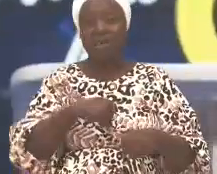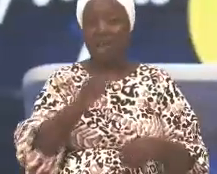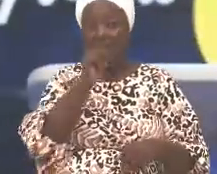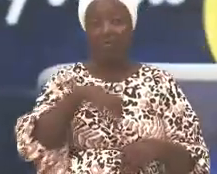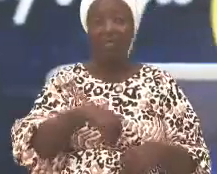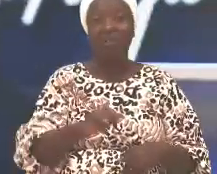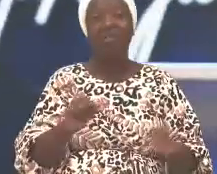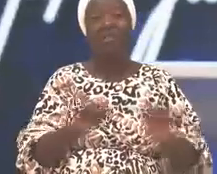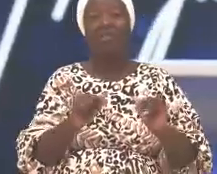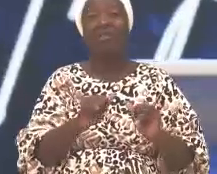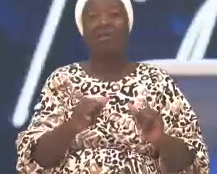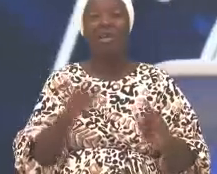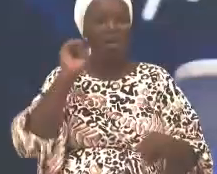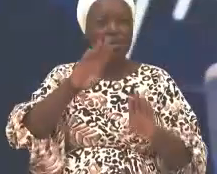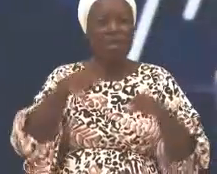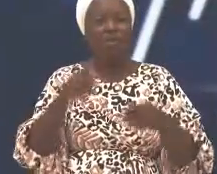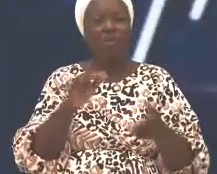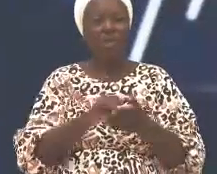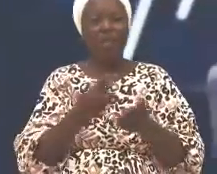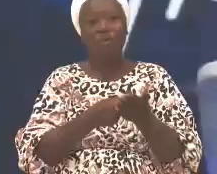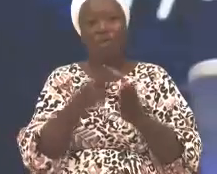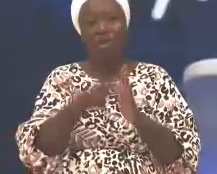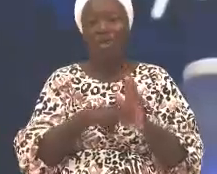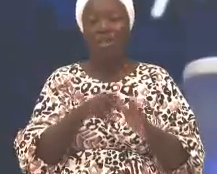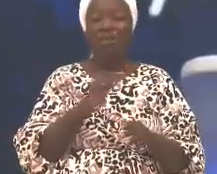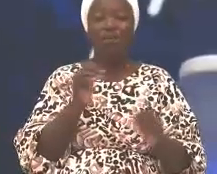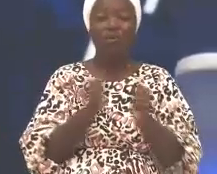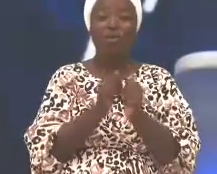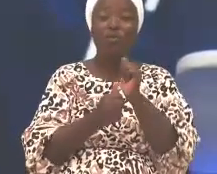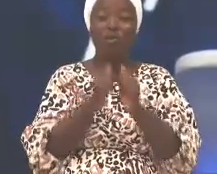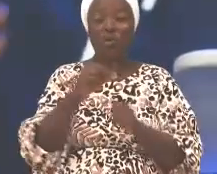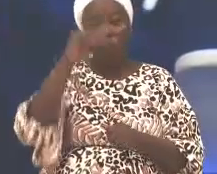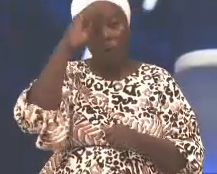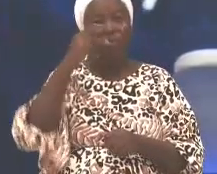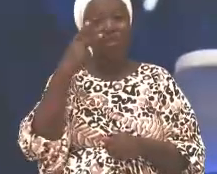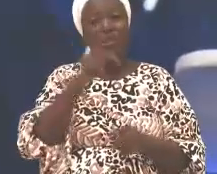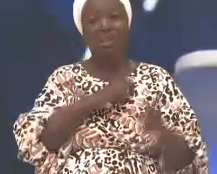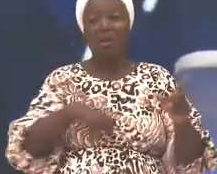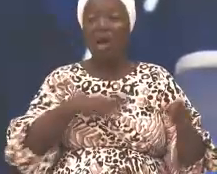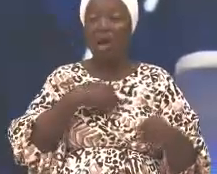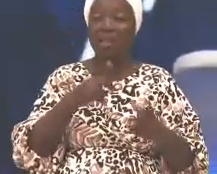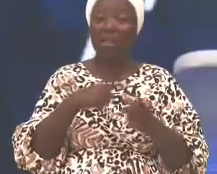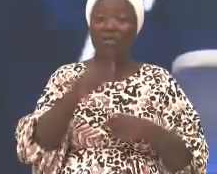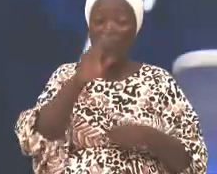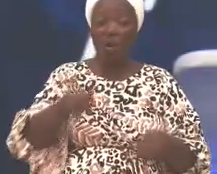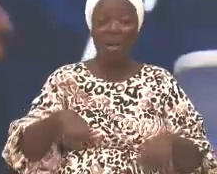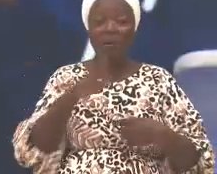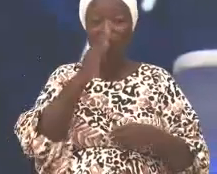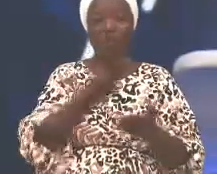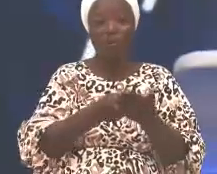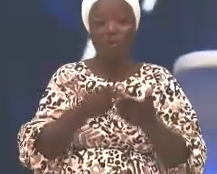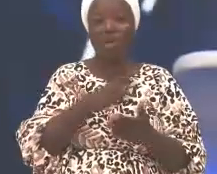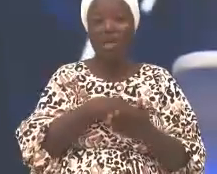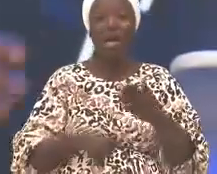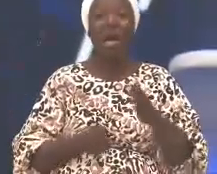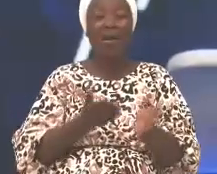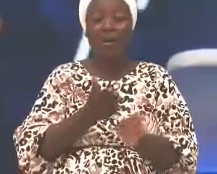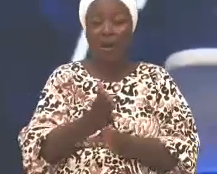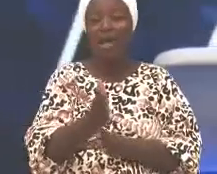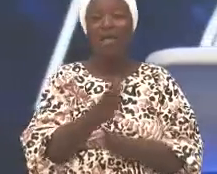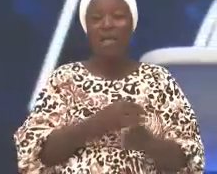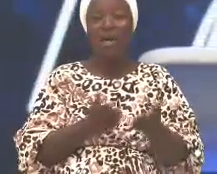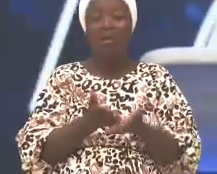you that holiness without which no man shall see the Lord. And your life will be holy and upright and